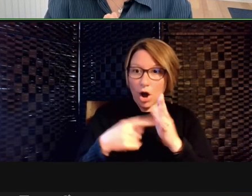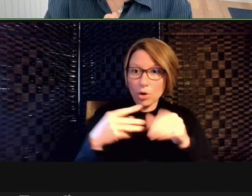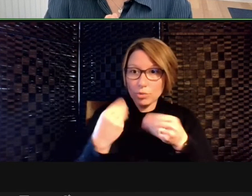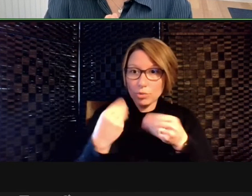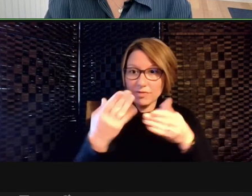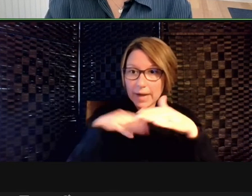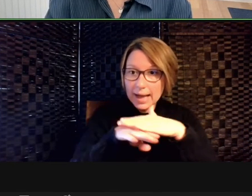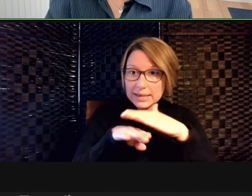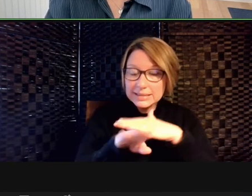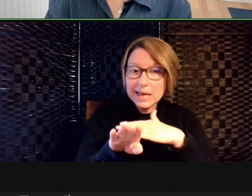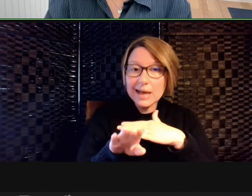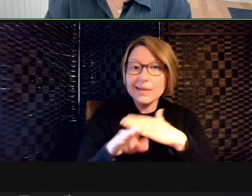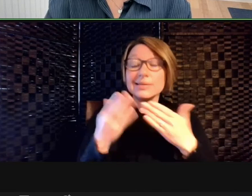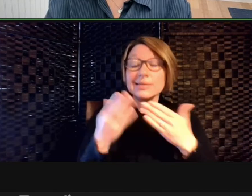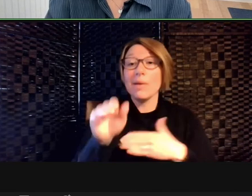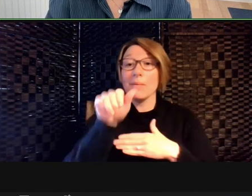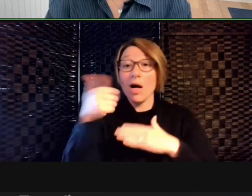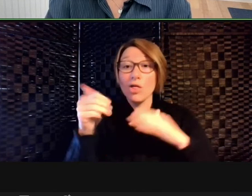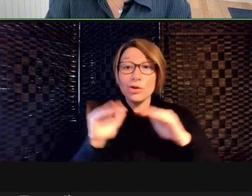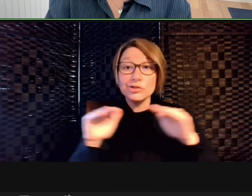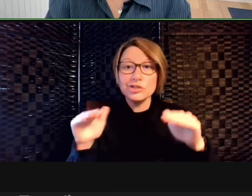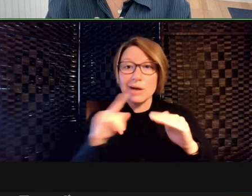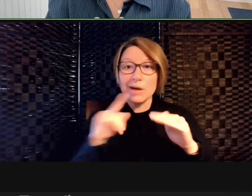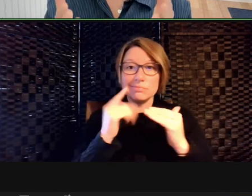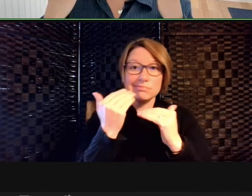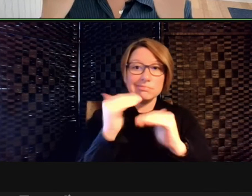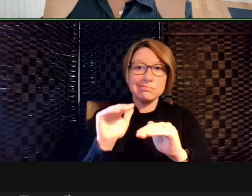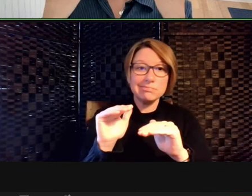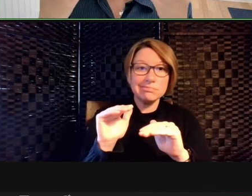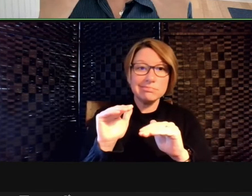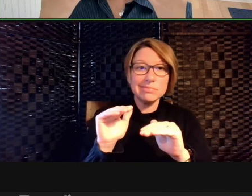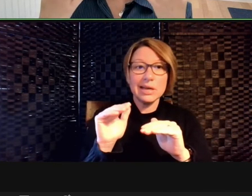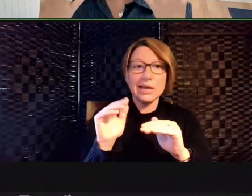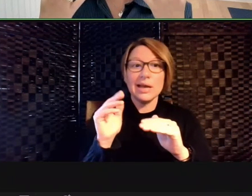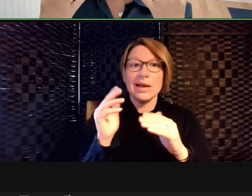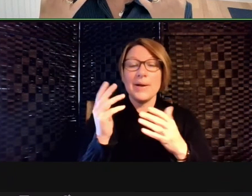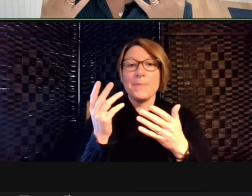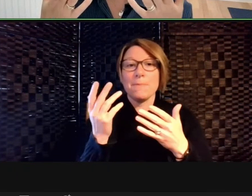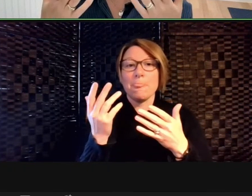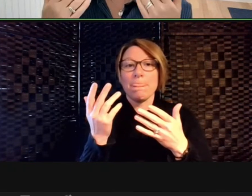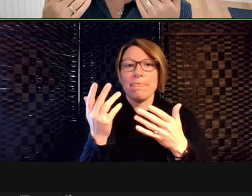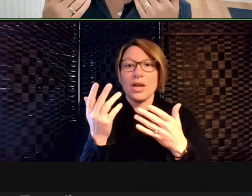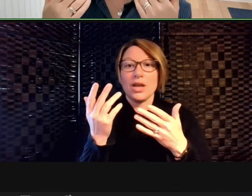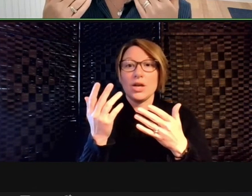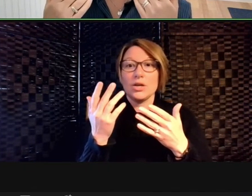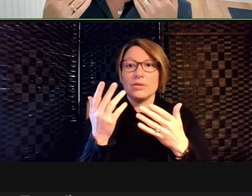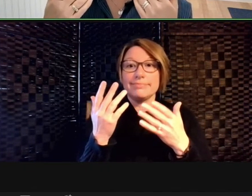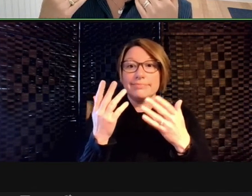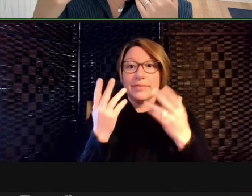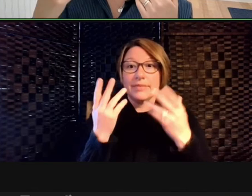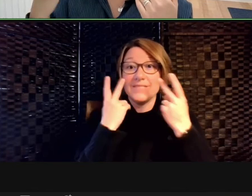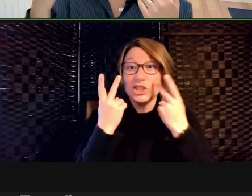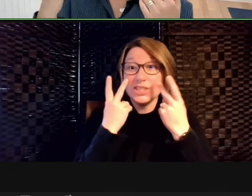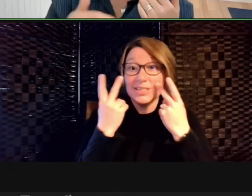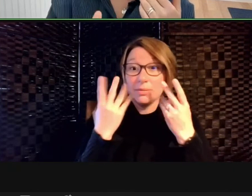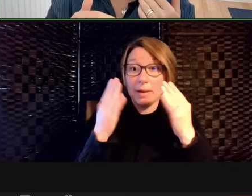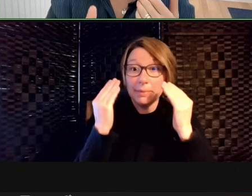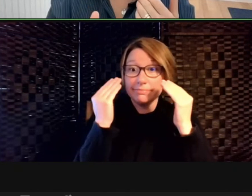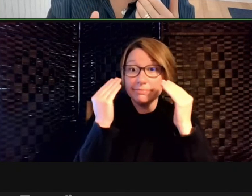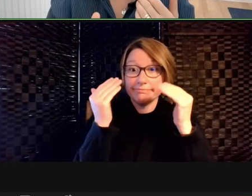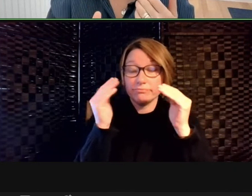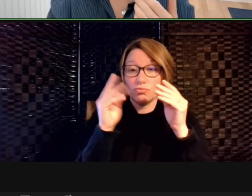another child who has really limited, due to their colobomas, may have really limited use of their vision. So, but there's